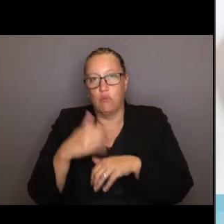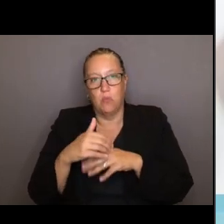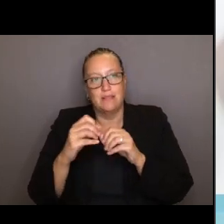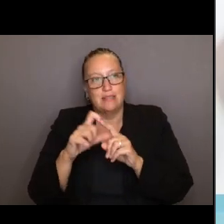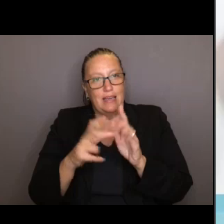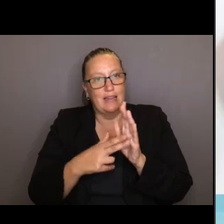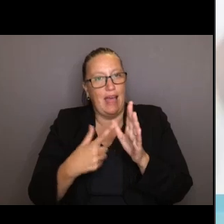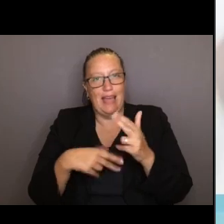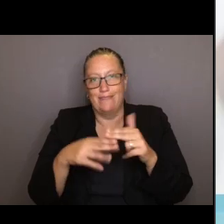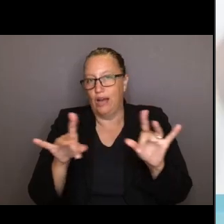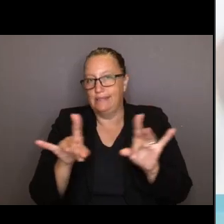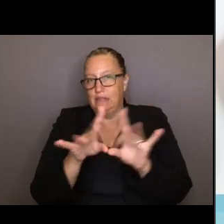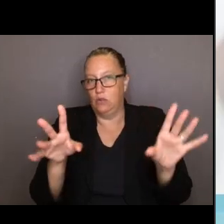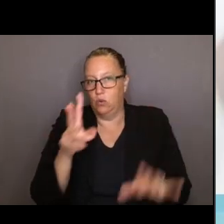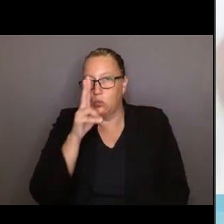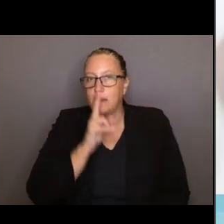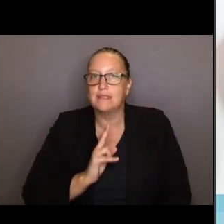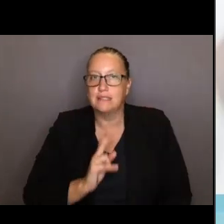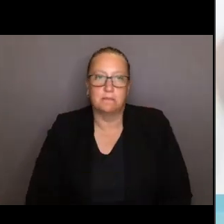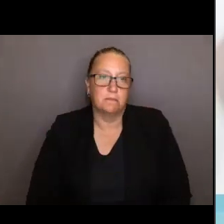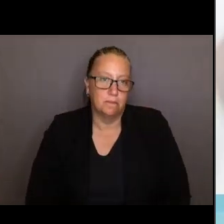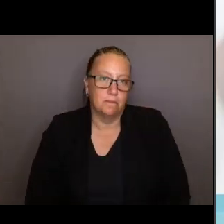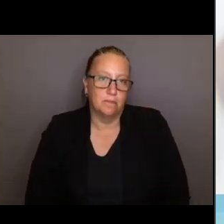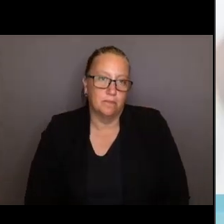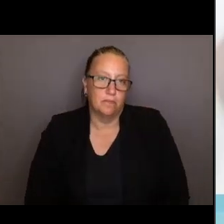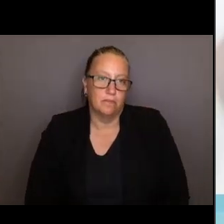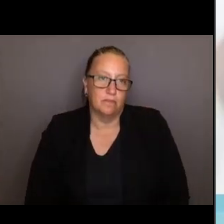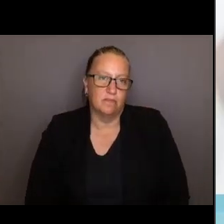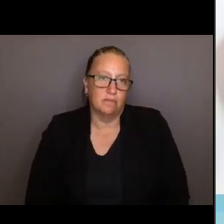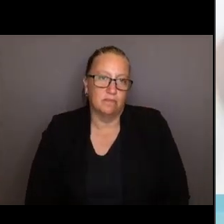Thanks, John. And we should note that when it is DNA